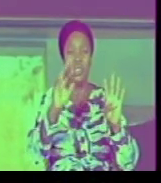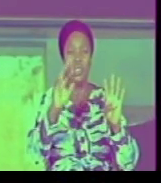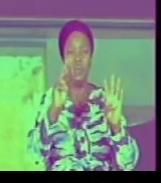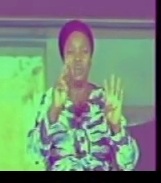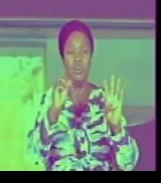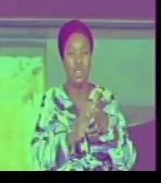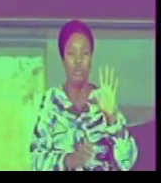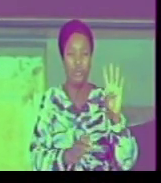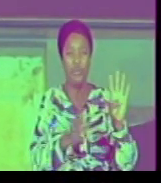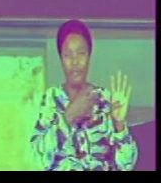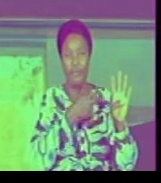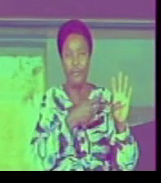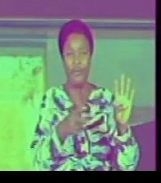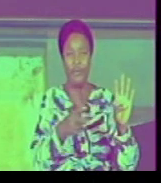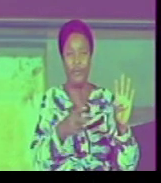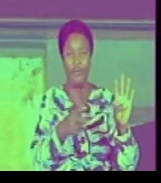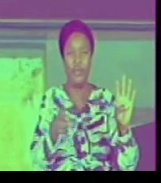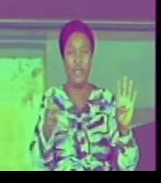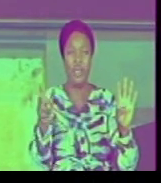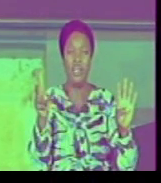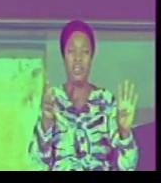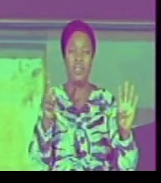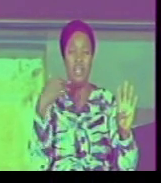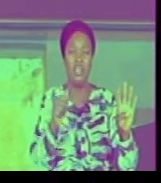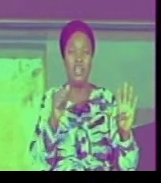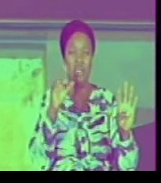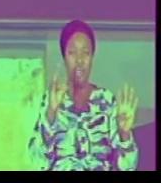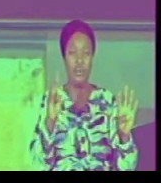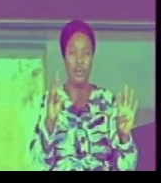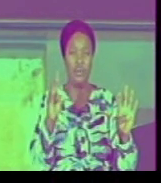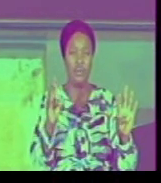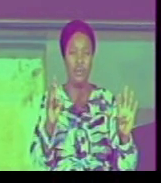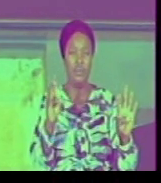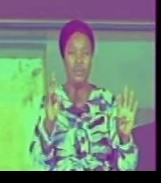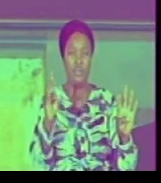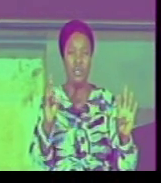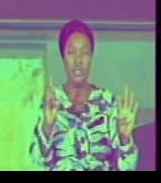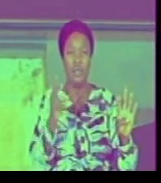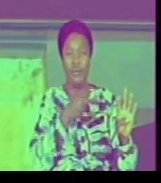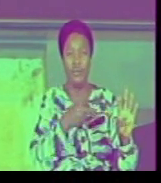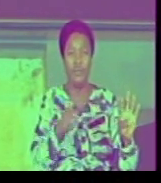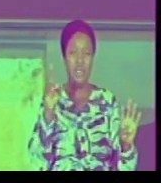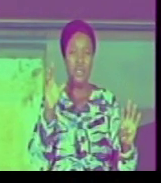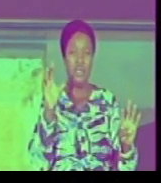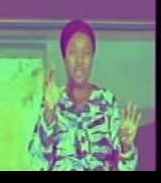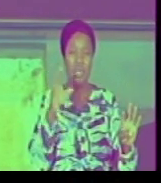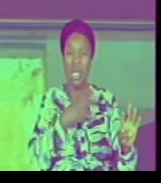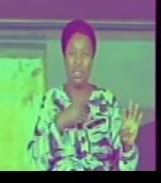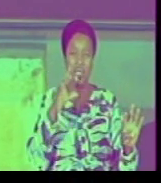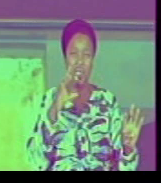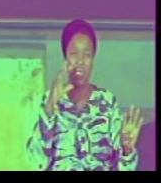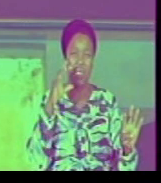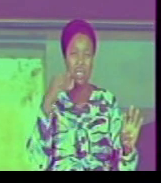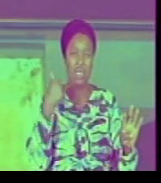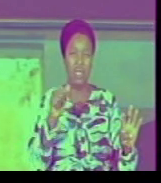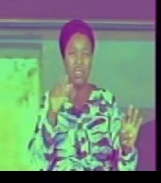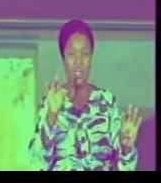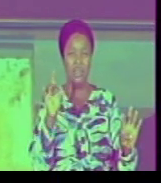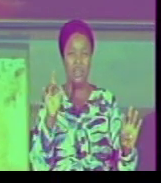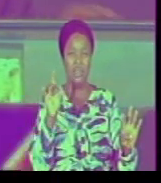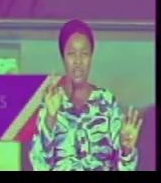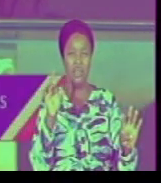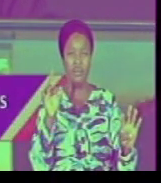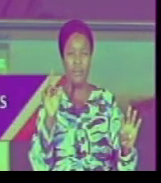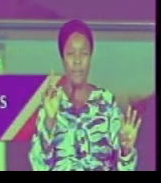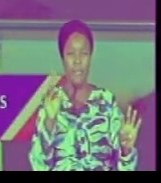from verse 17 and verse 18. 2 Timothy chapter 4, verse